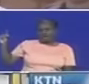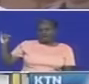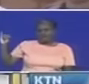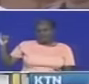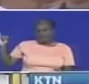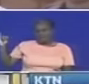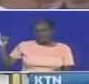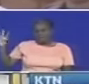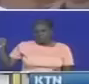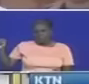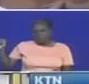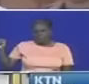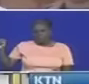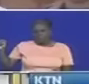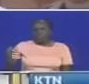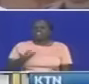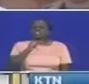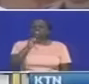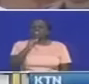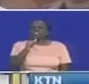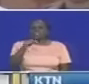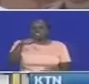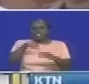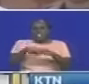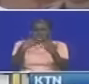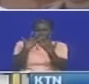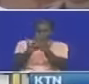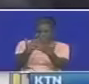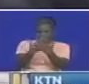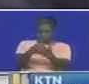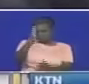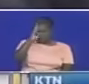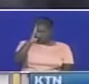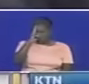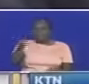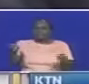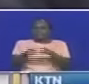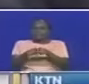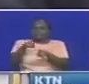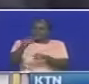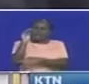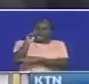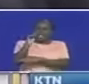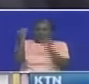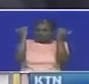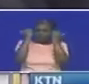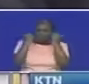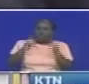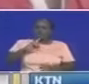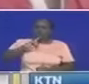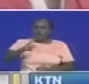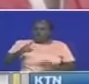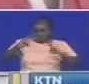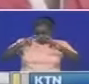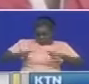Hemed is not in the custody of police. Muteti instead asked the court to order for an